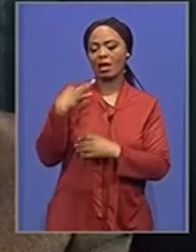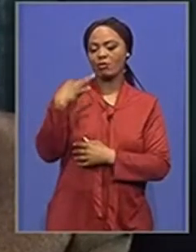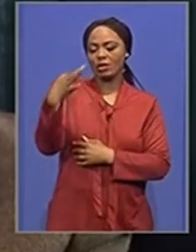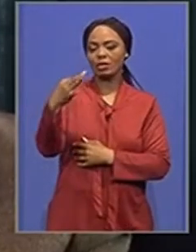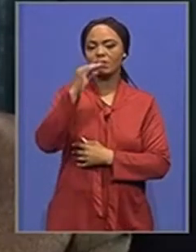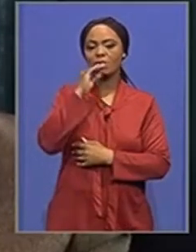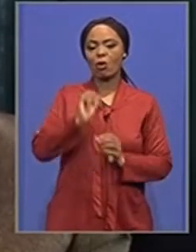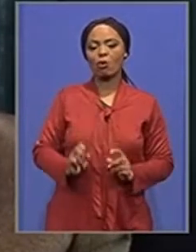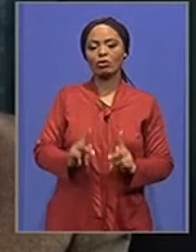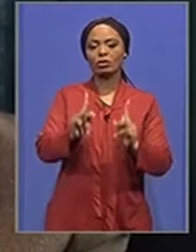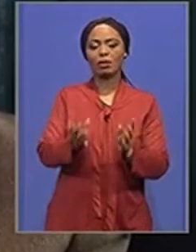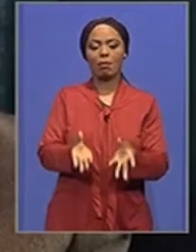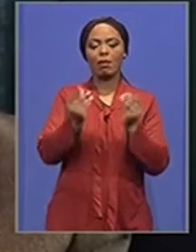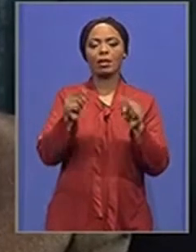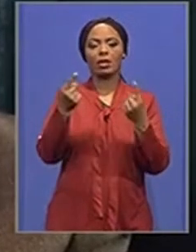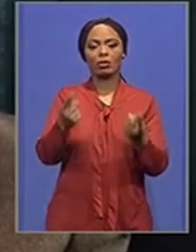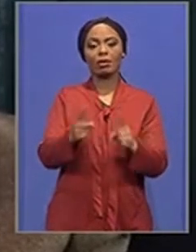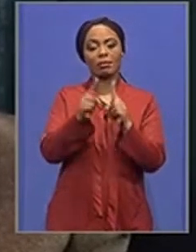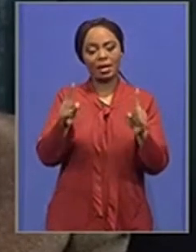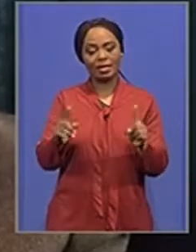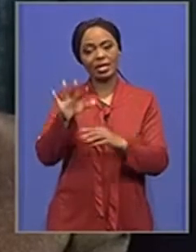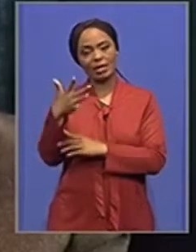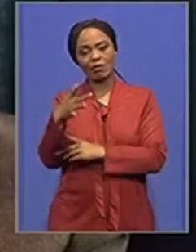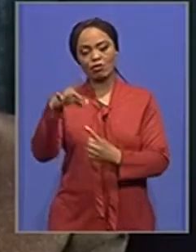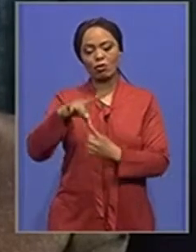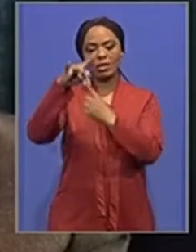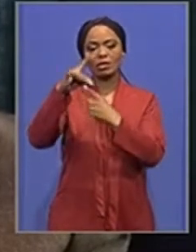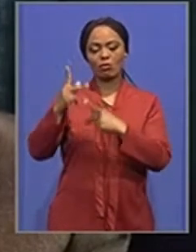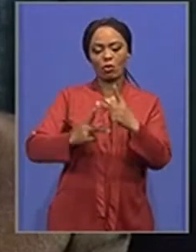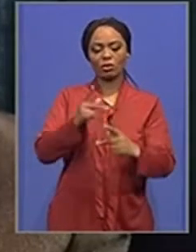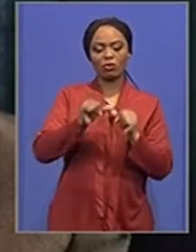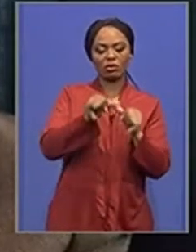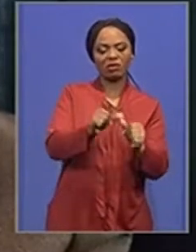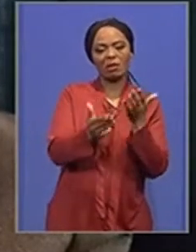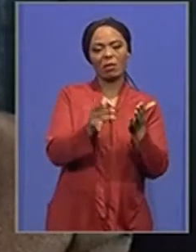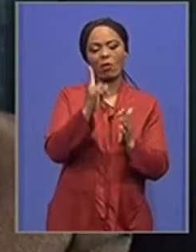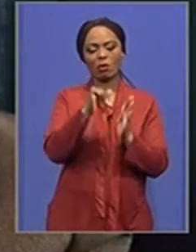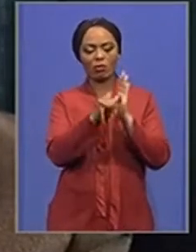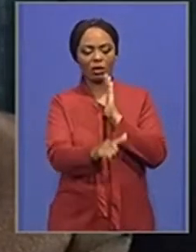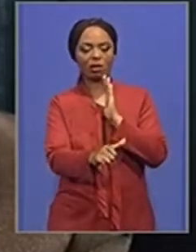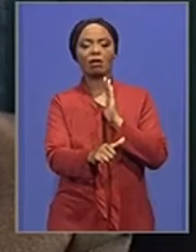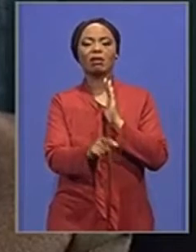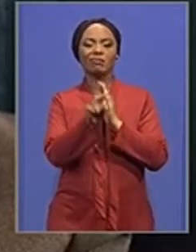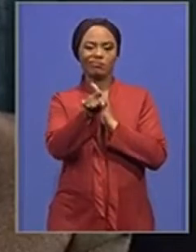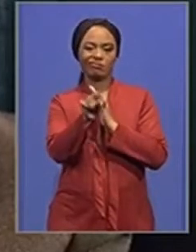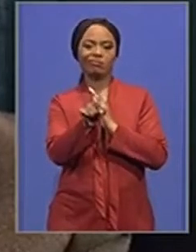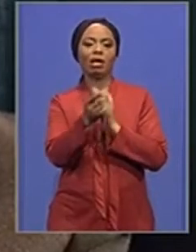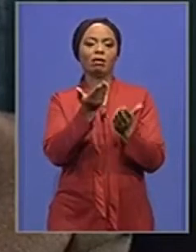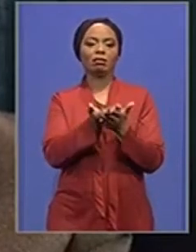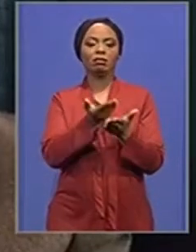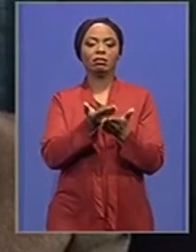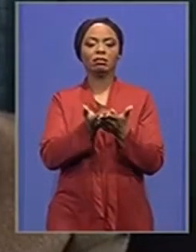exist anymore. But if the nomination process can continue for another about a week, there will or might